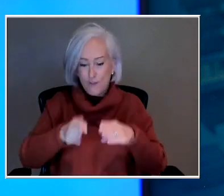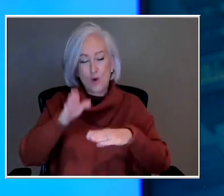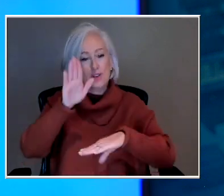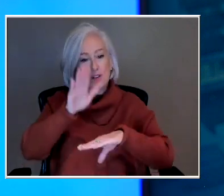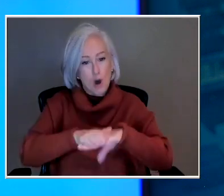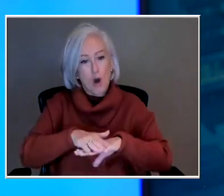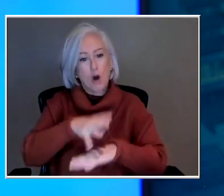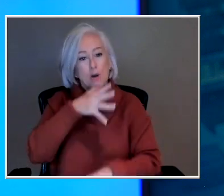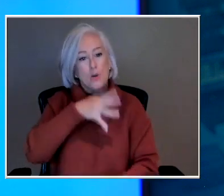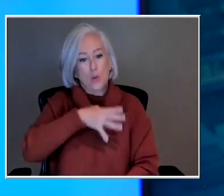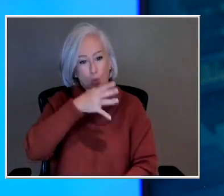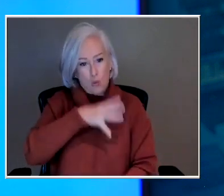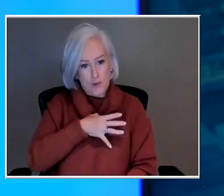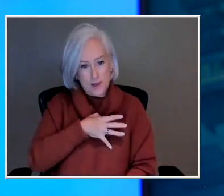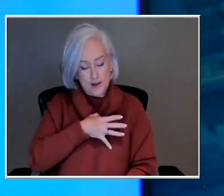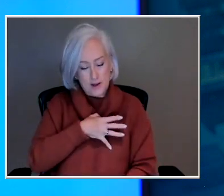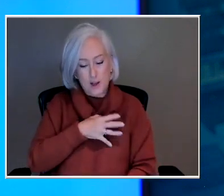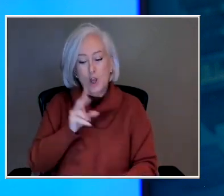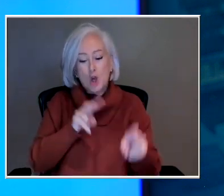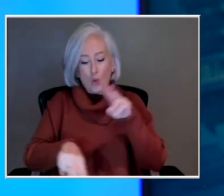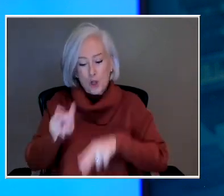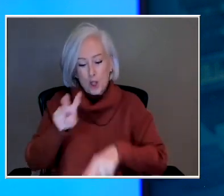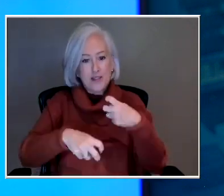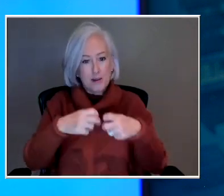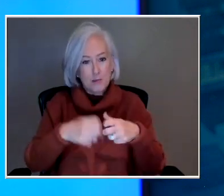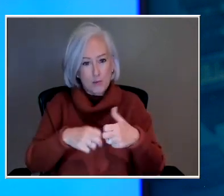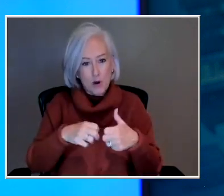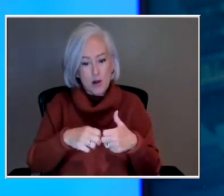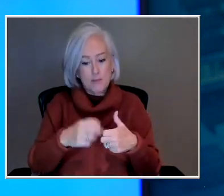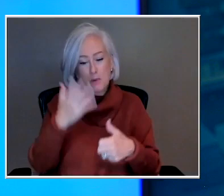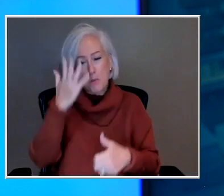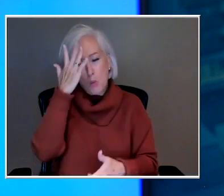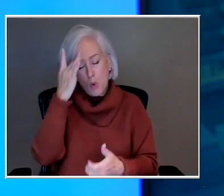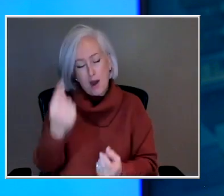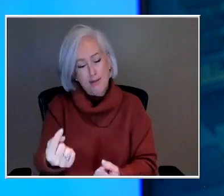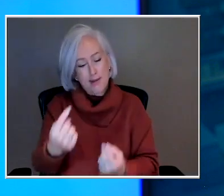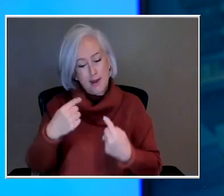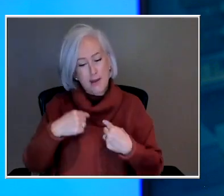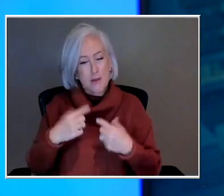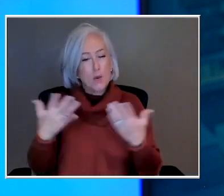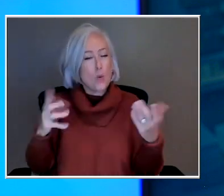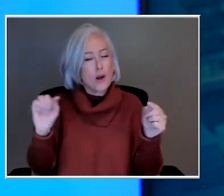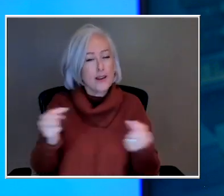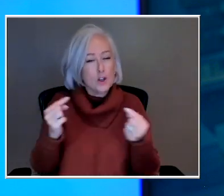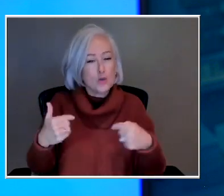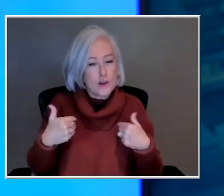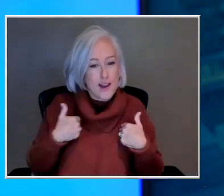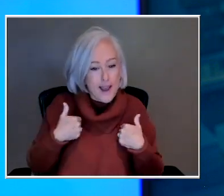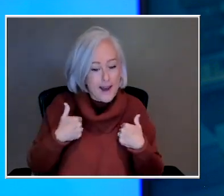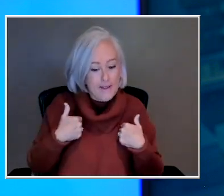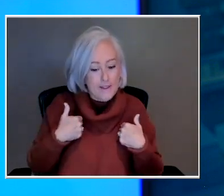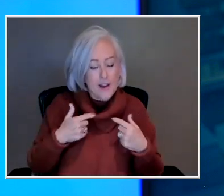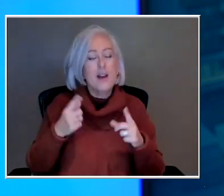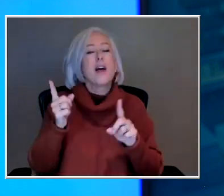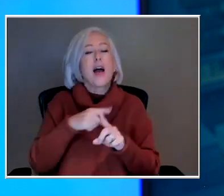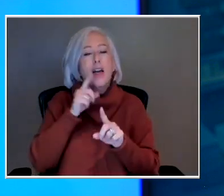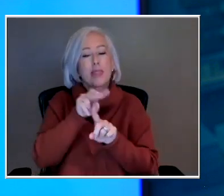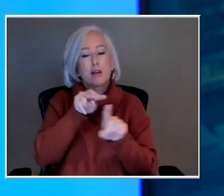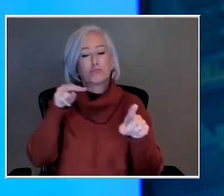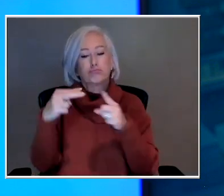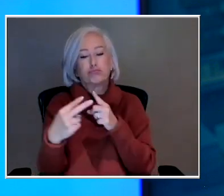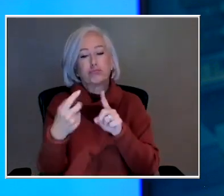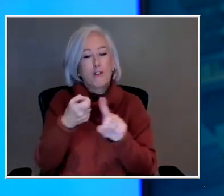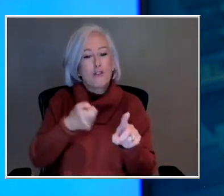at the problem with that athlete comes in for, and we apply a female athlete lens to it. We know the science behind it, we know the limitations